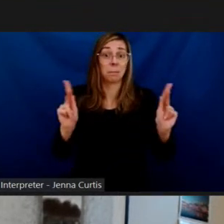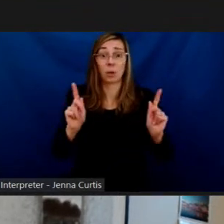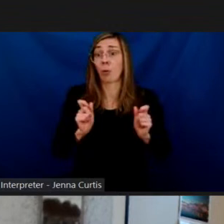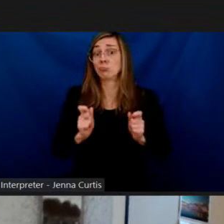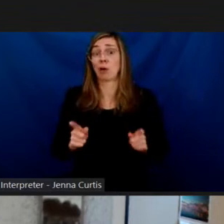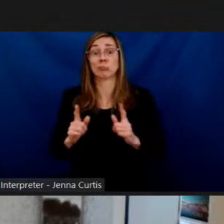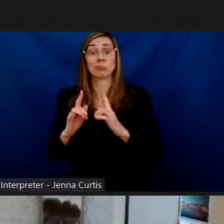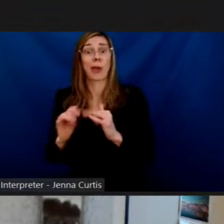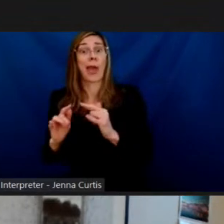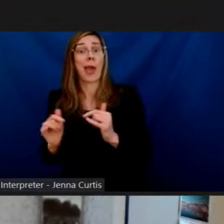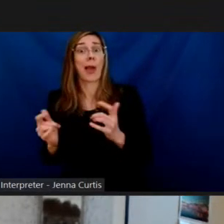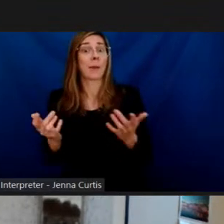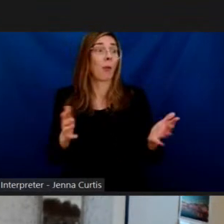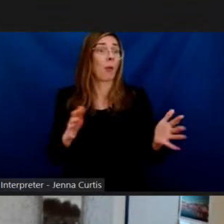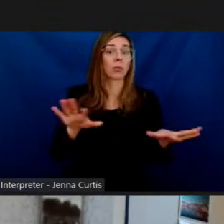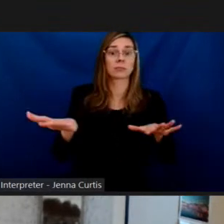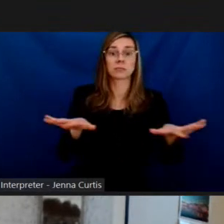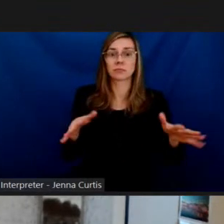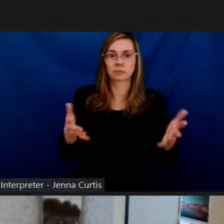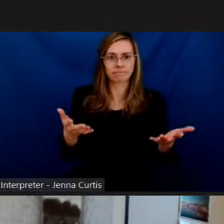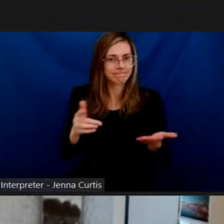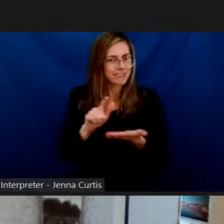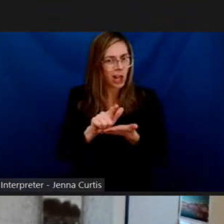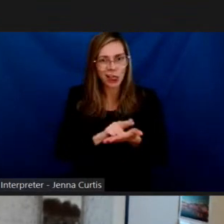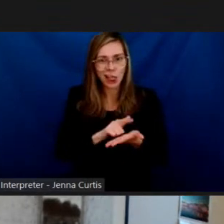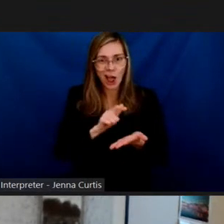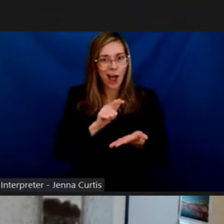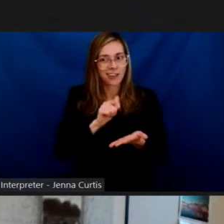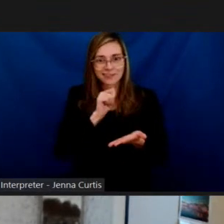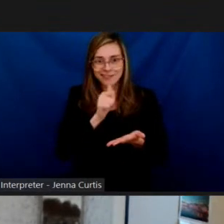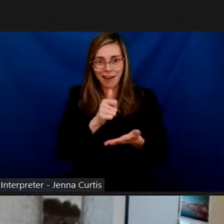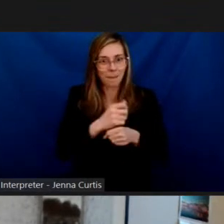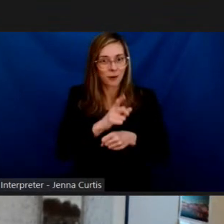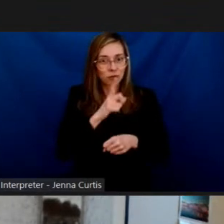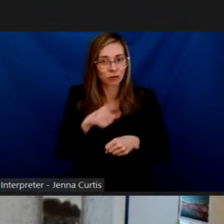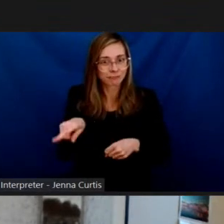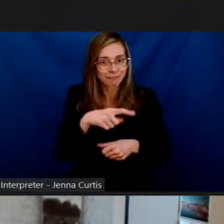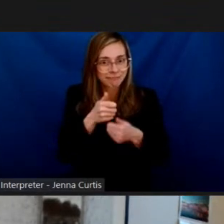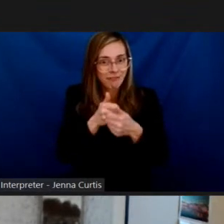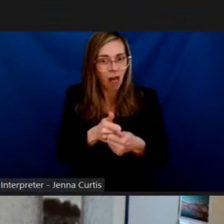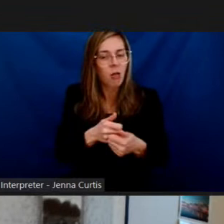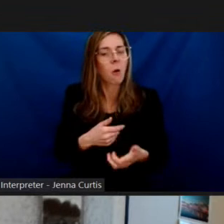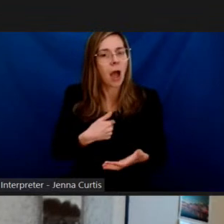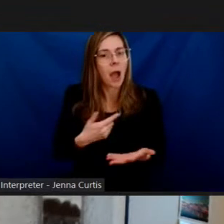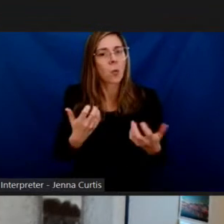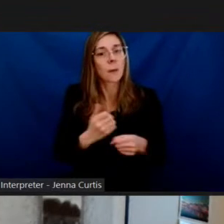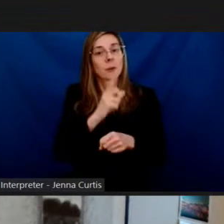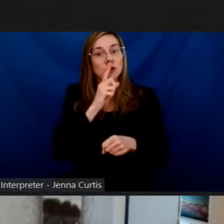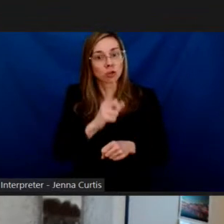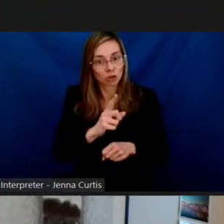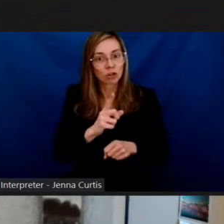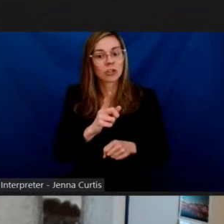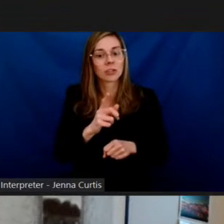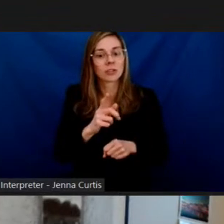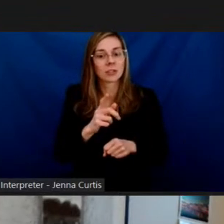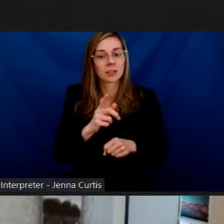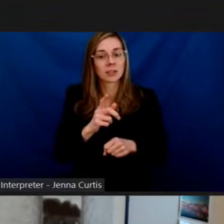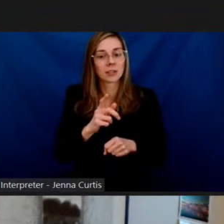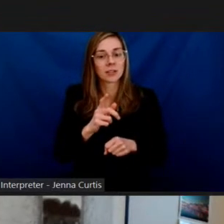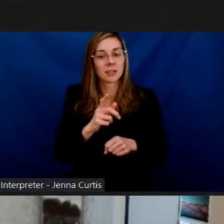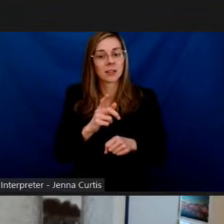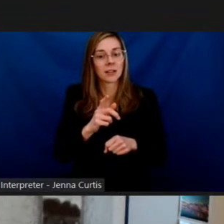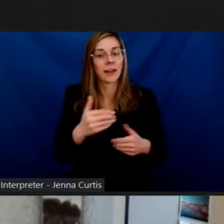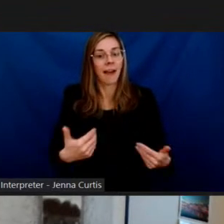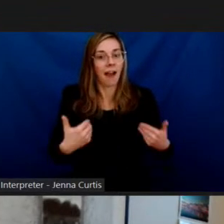and law not being enforced. I just want to make sure that there's a place and